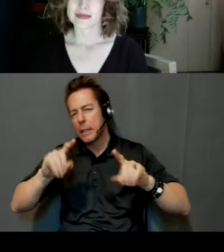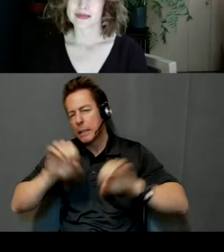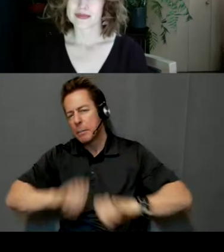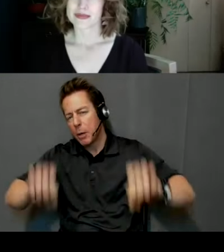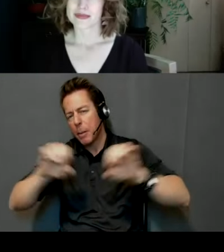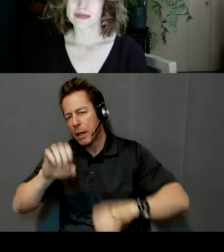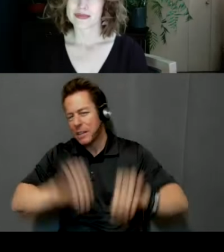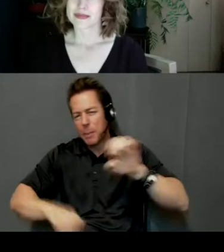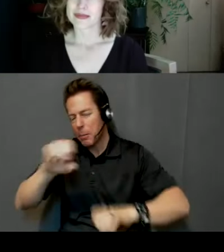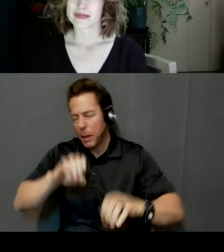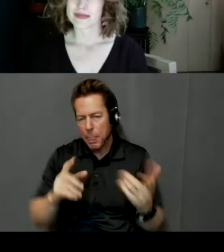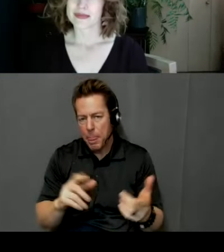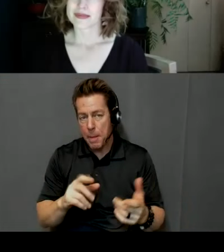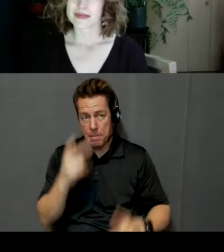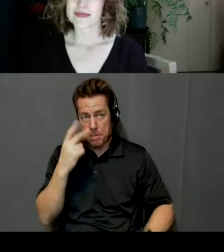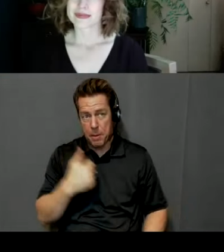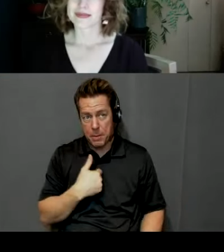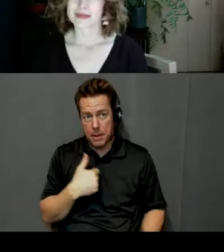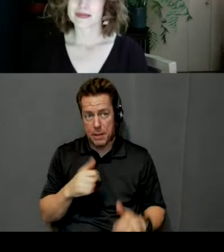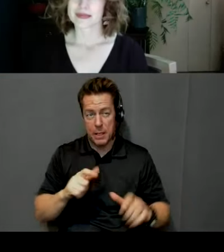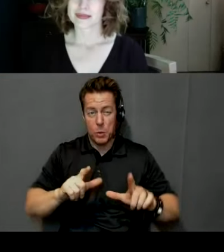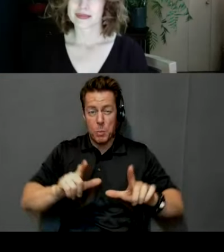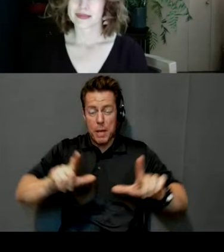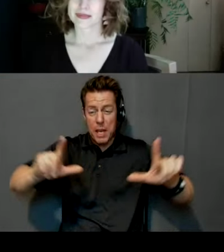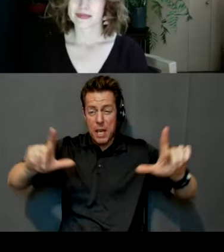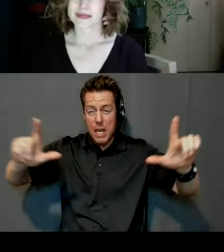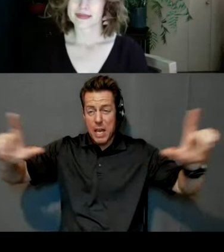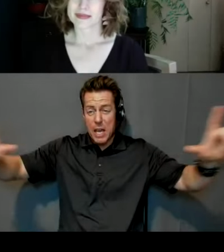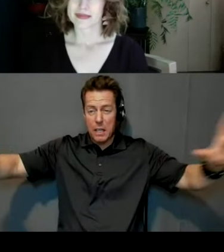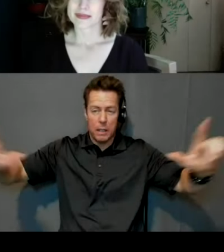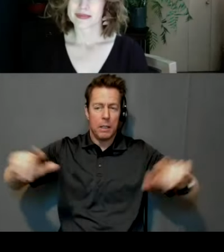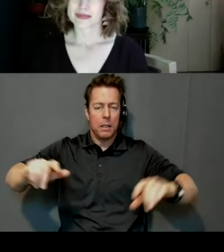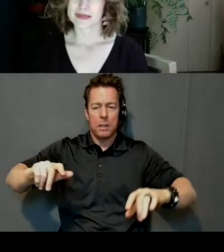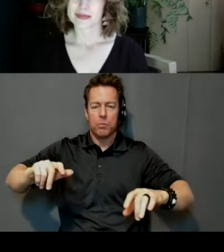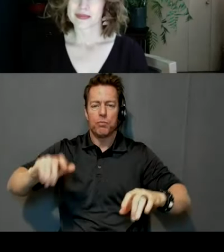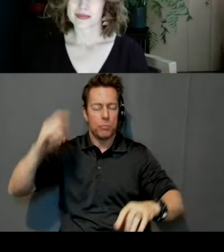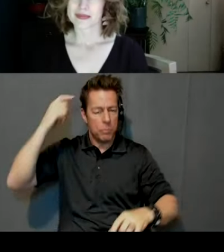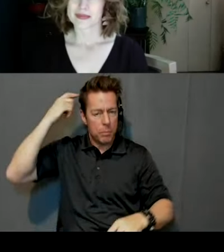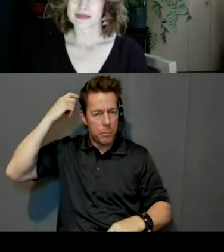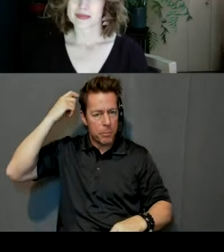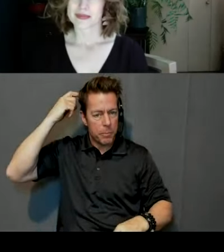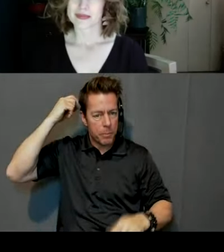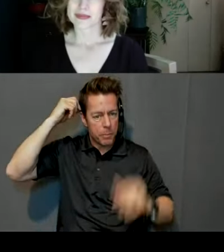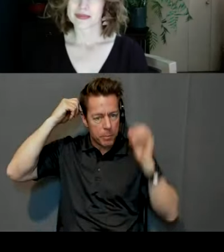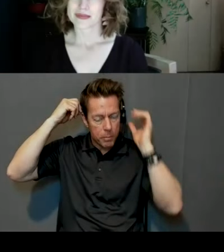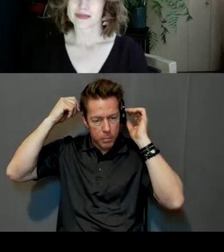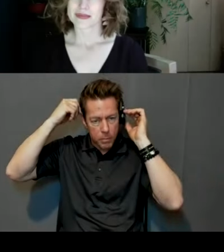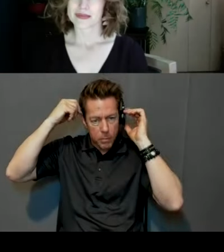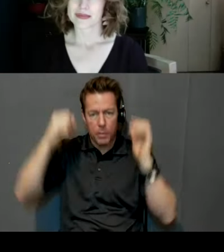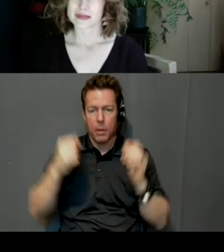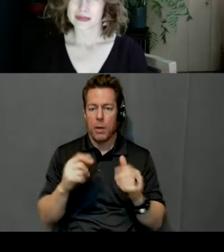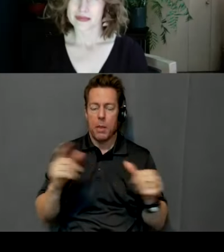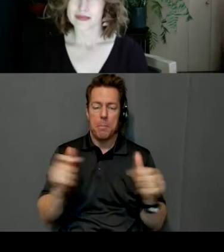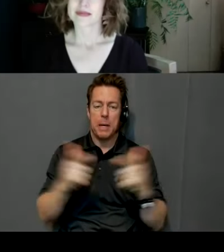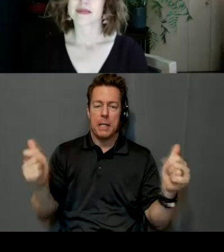Yeah, I don't see myself getting too big anytime soon. The biggest that I have been working is 12 by